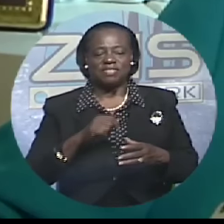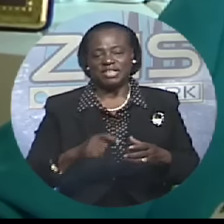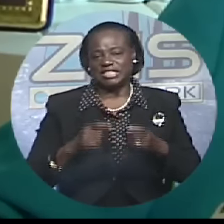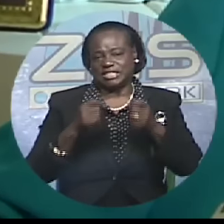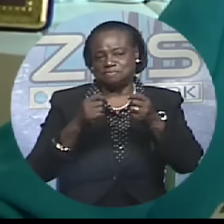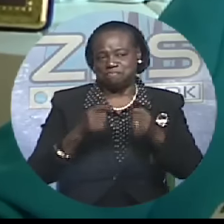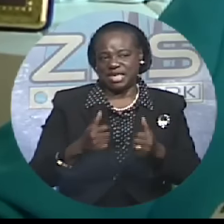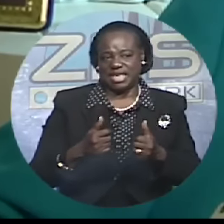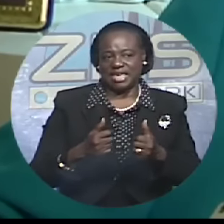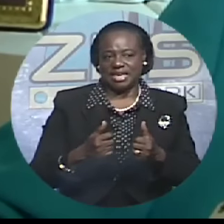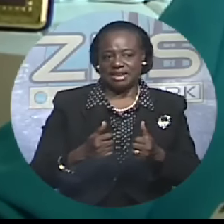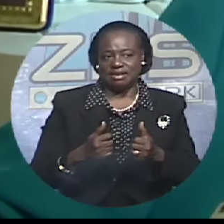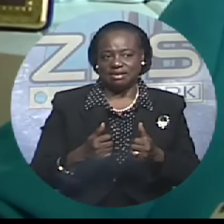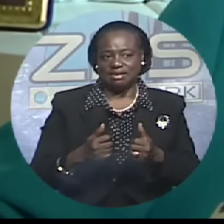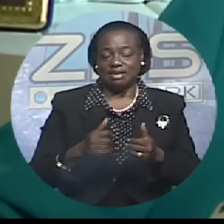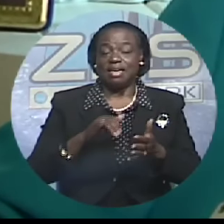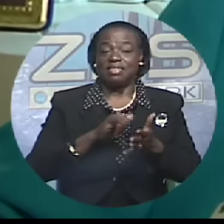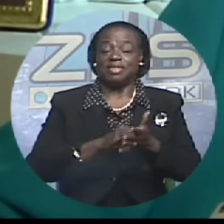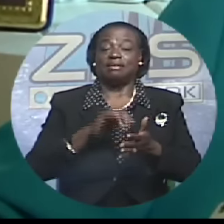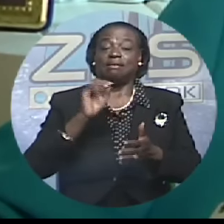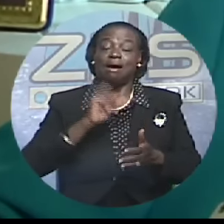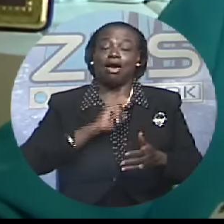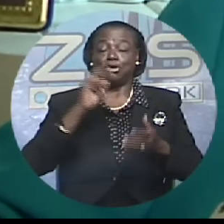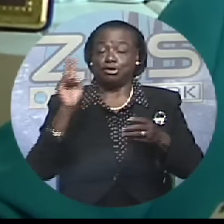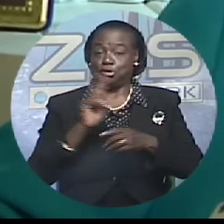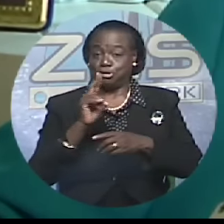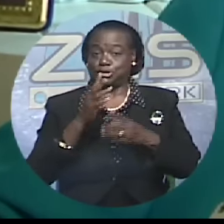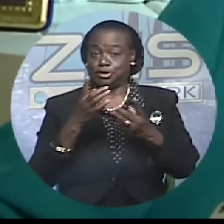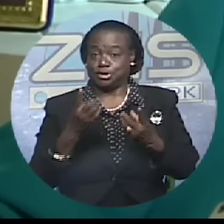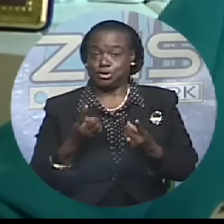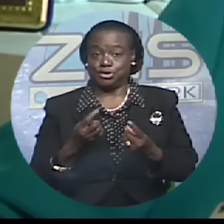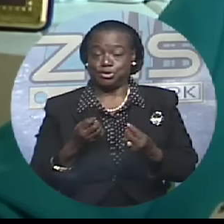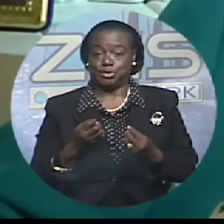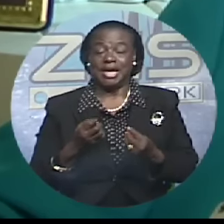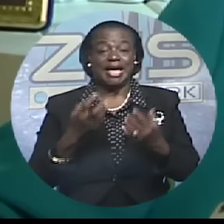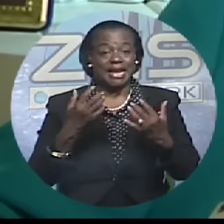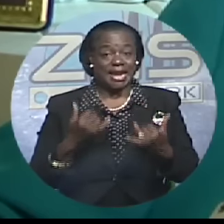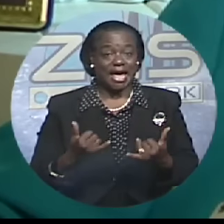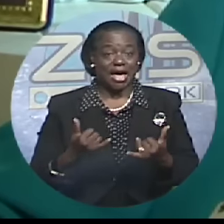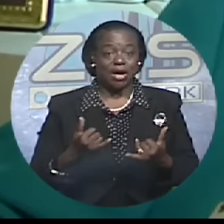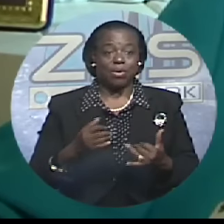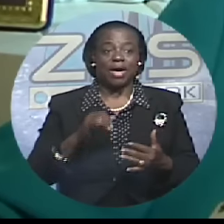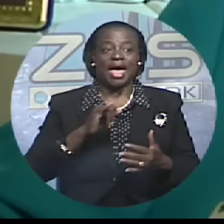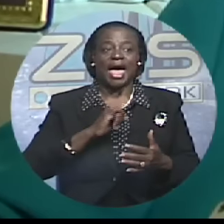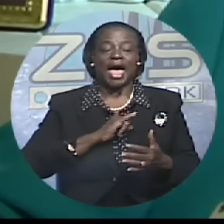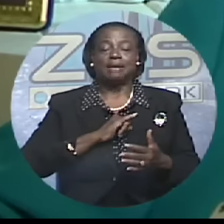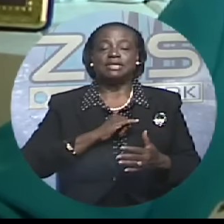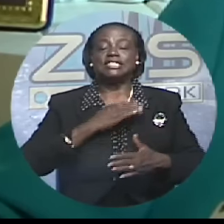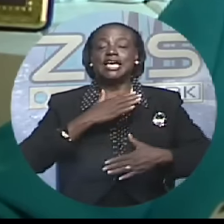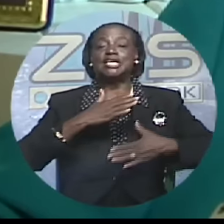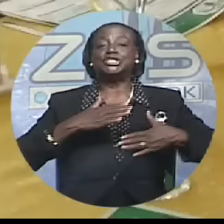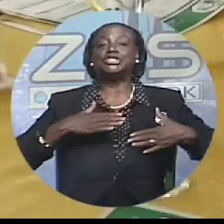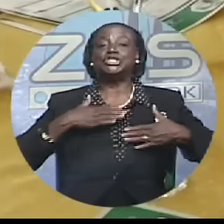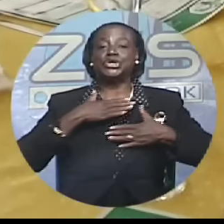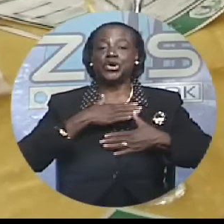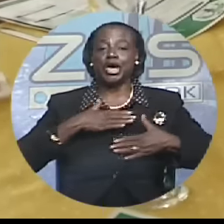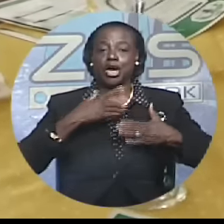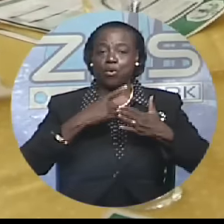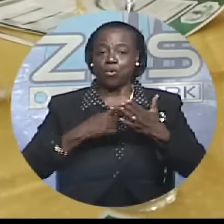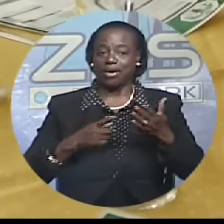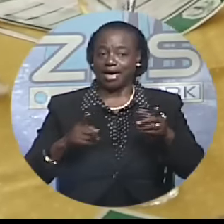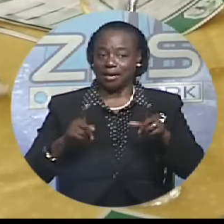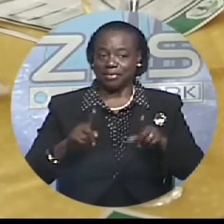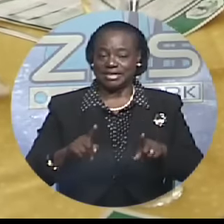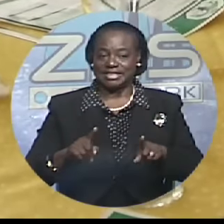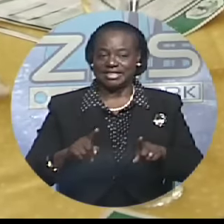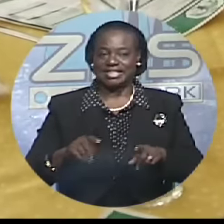speed that I was capable of doing. I'm now capable of just enjoying whatever happened. He still